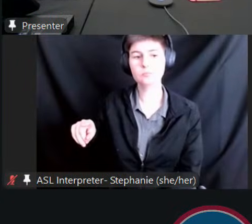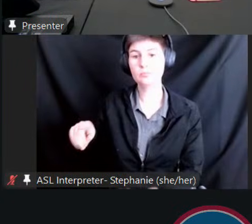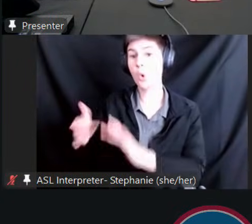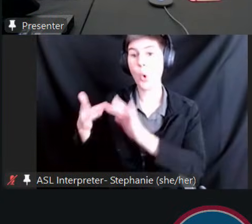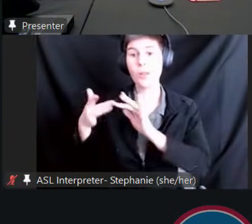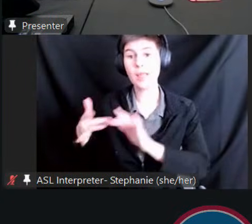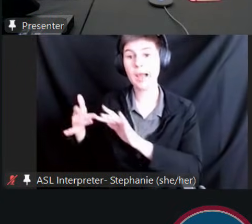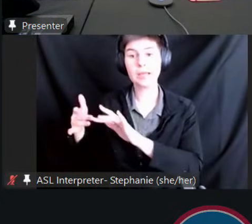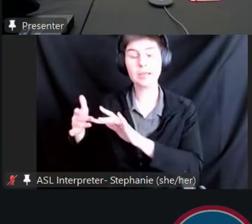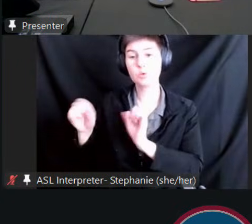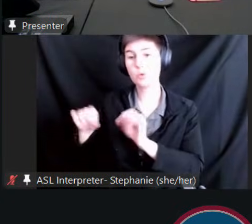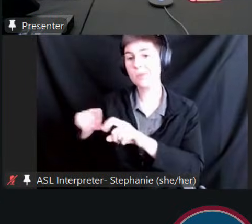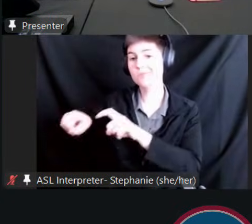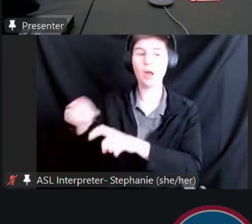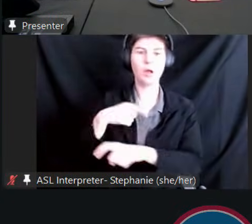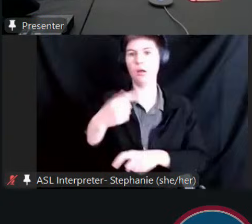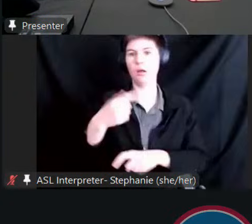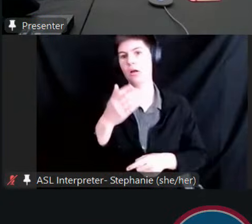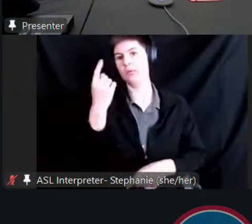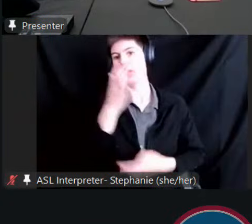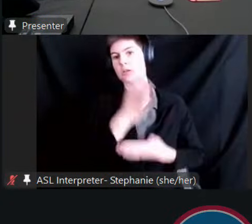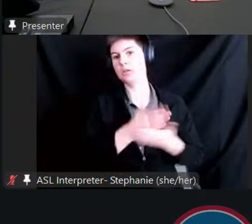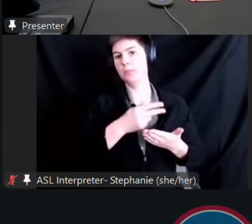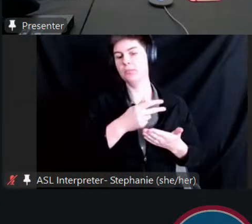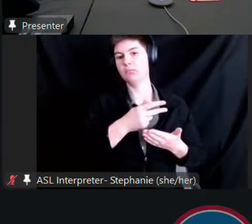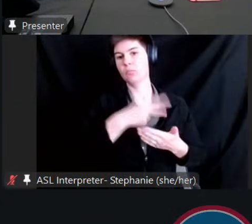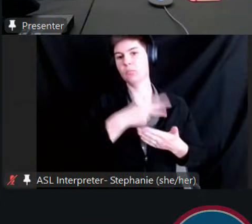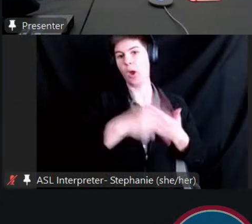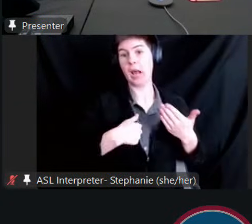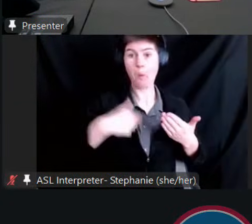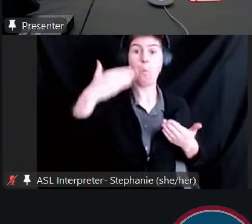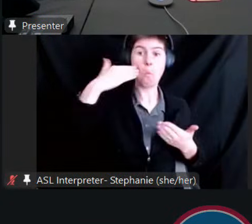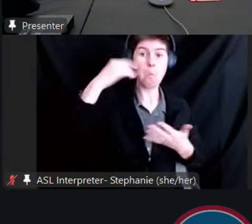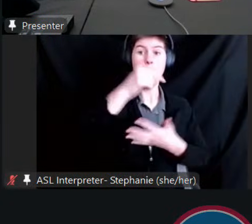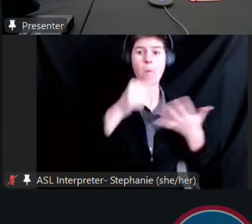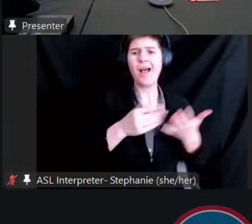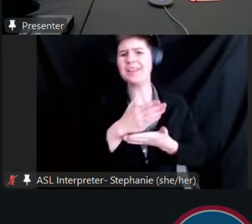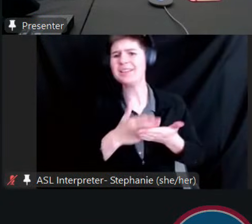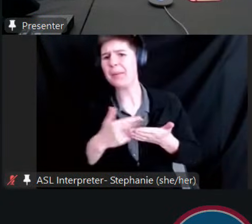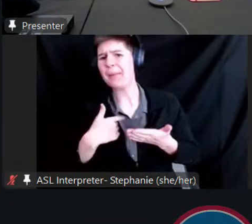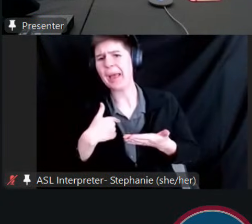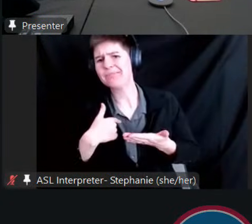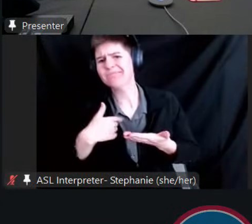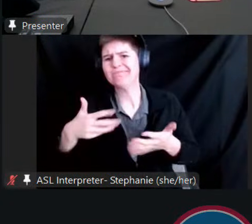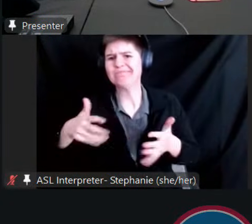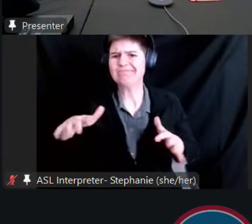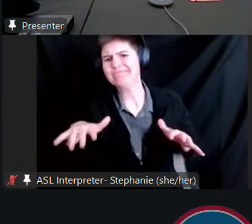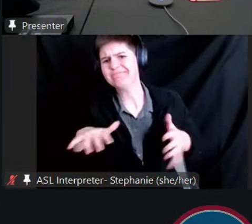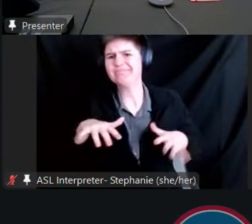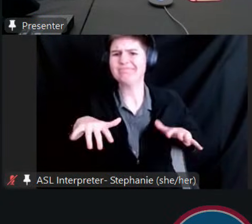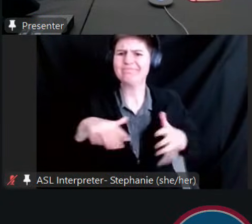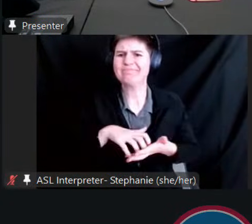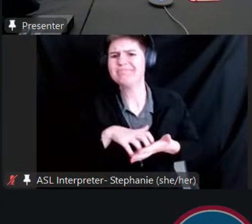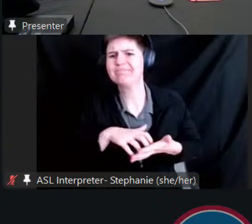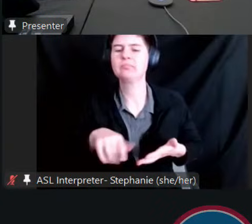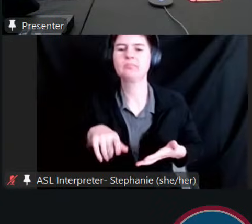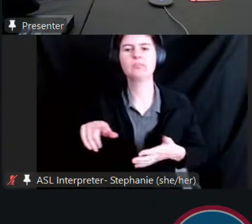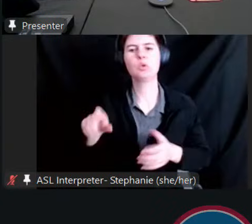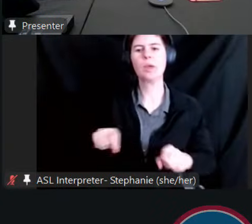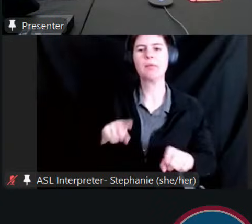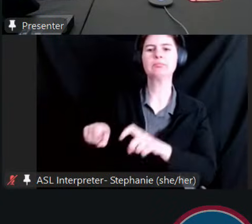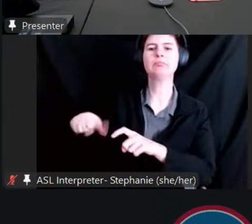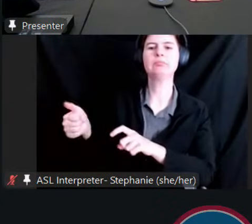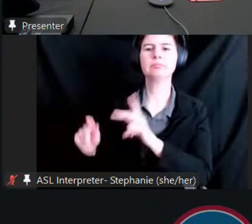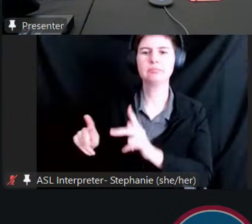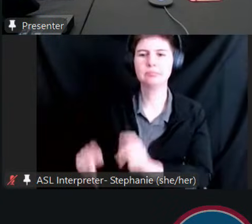with the details of some projects than others, but yeah, I would love to hear you guys' thoughts. Sure. Thank you very much for that